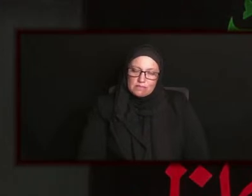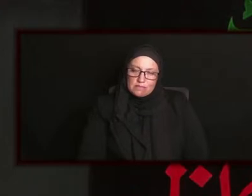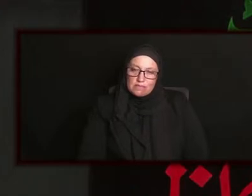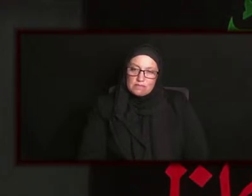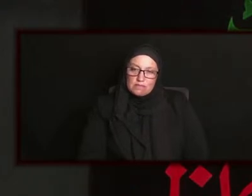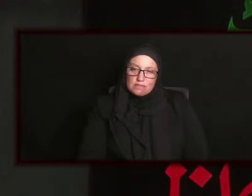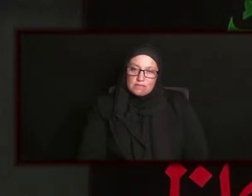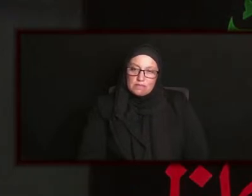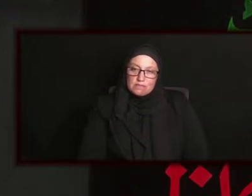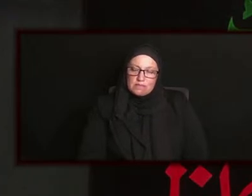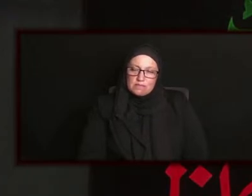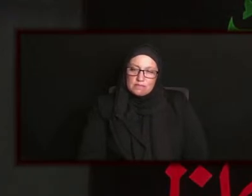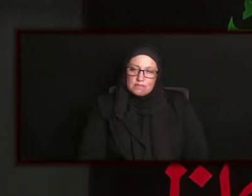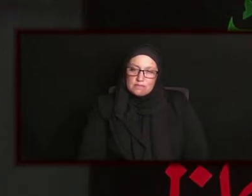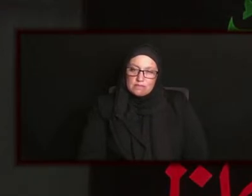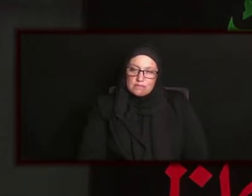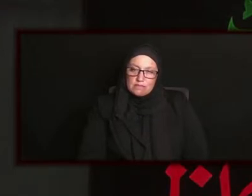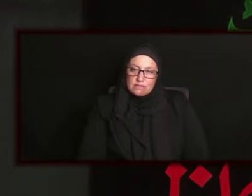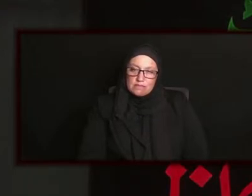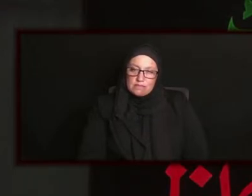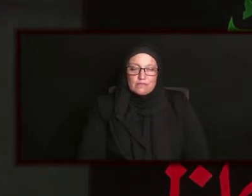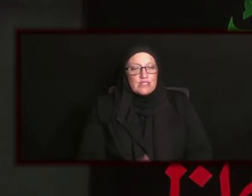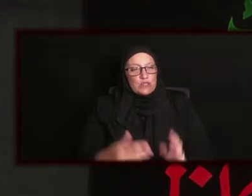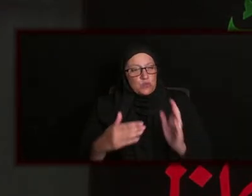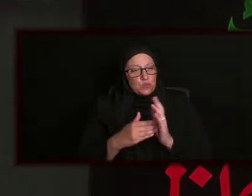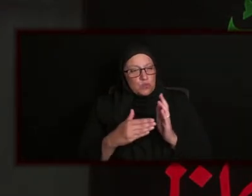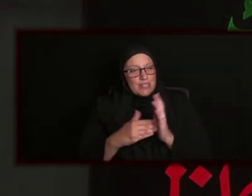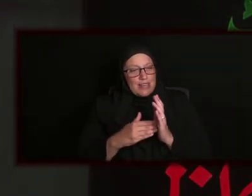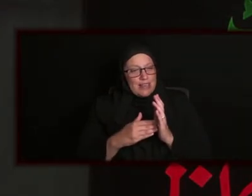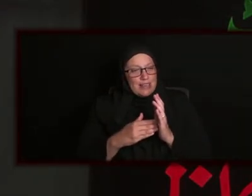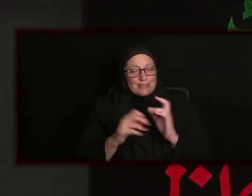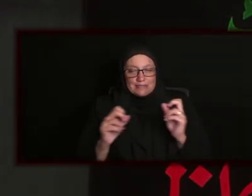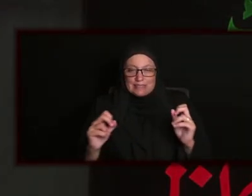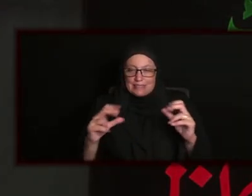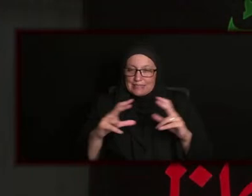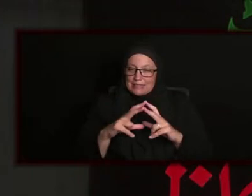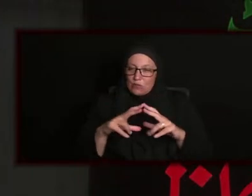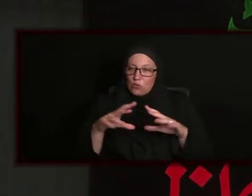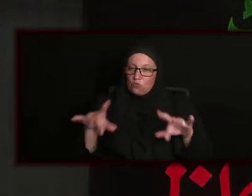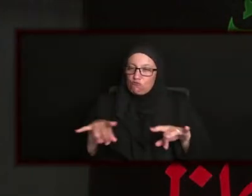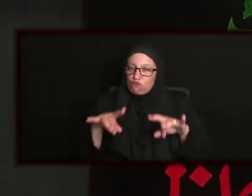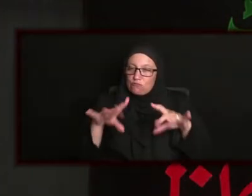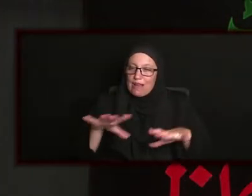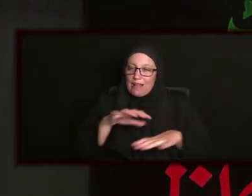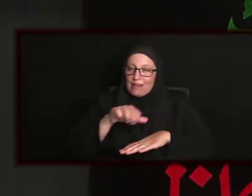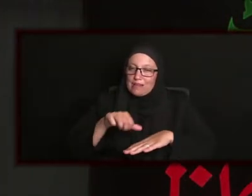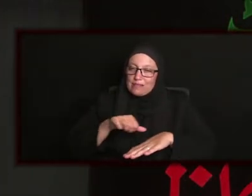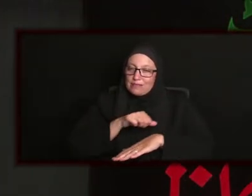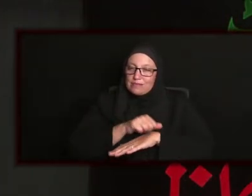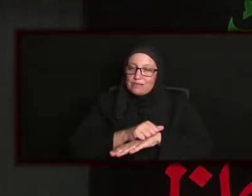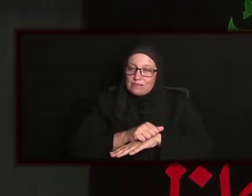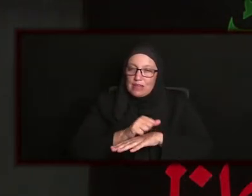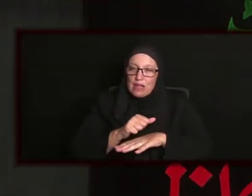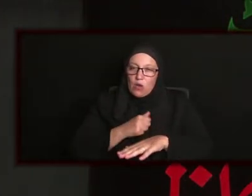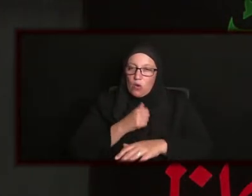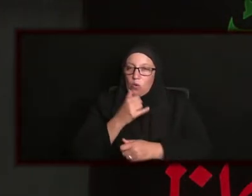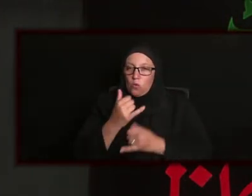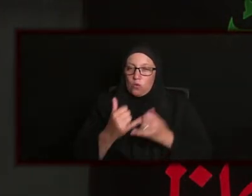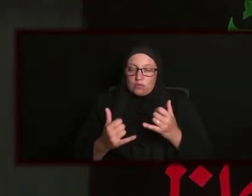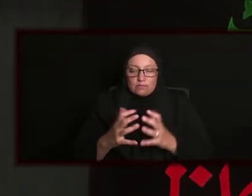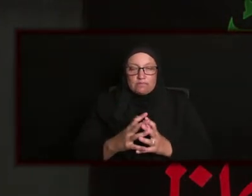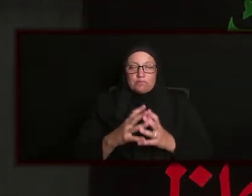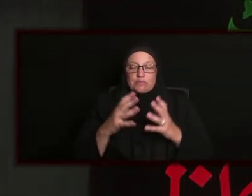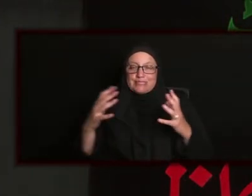So today in Sydney, Australia, I think our greatest trials are related